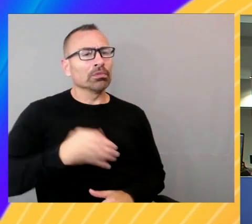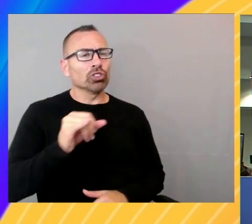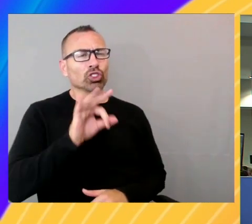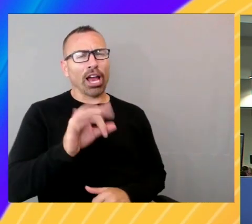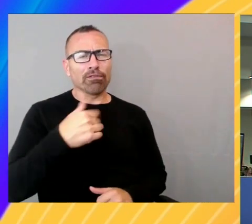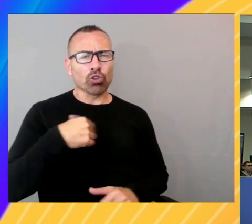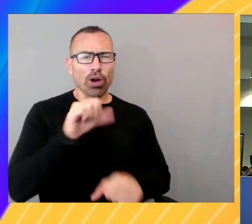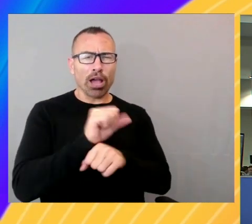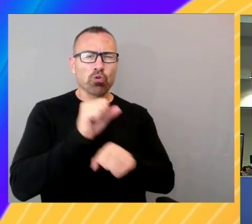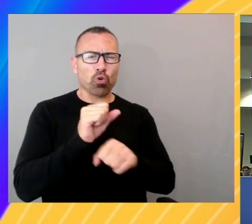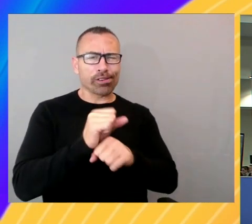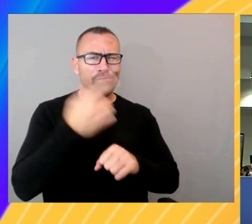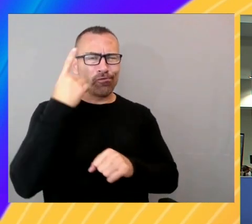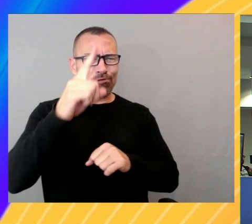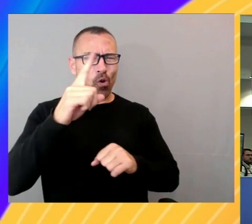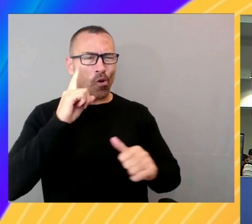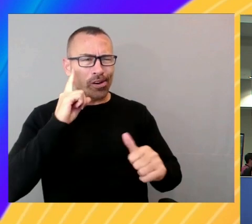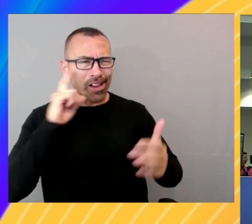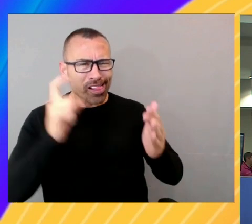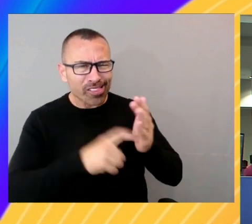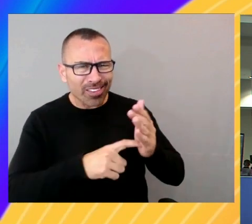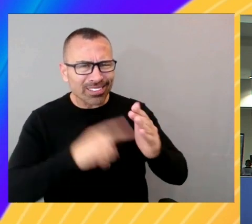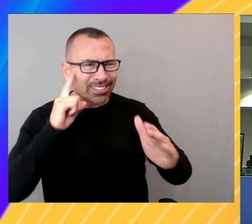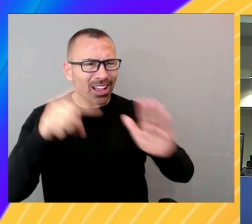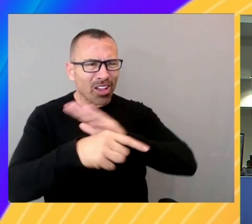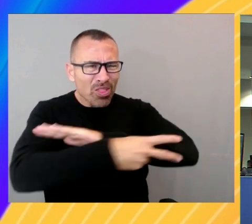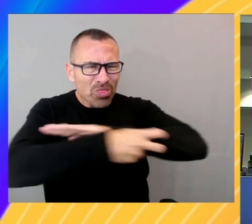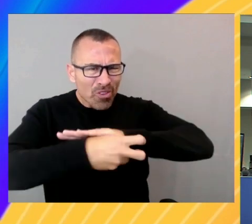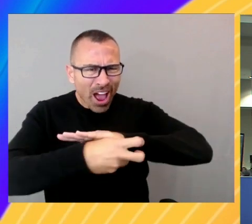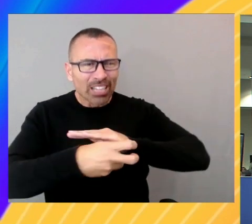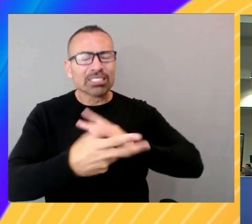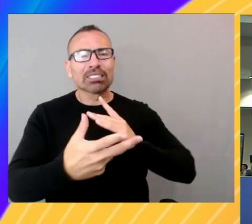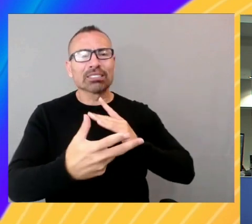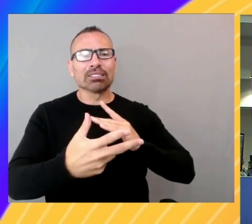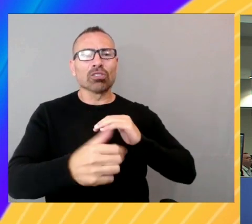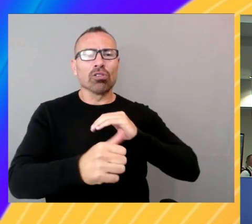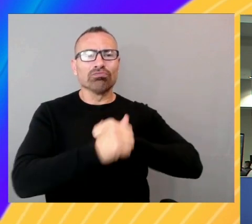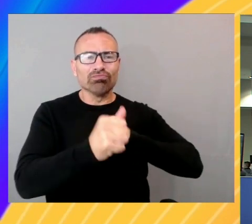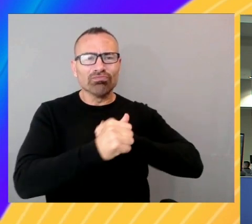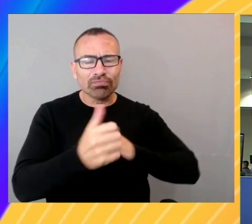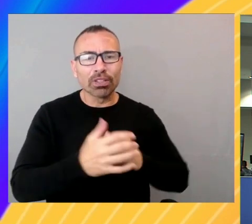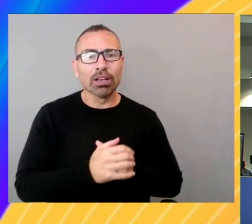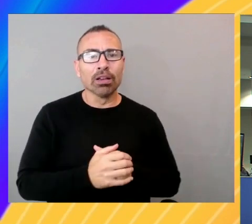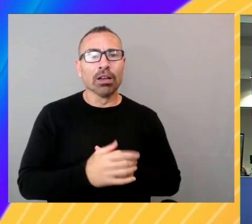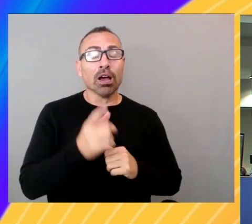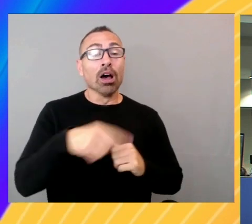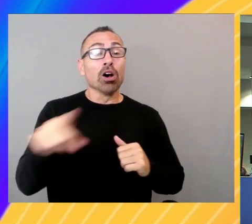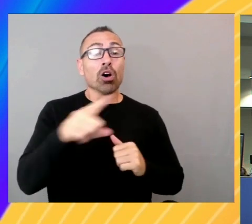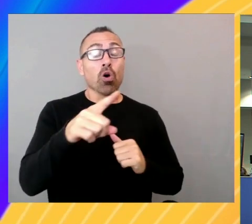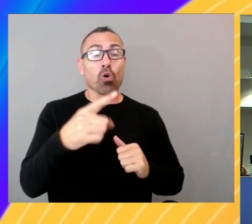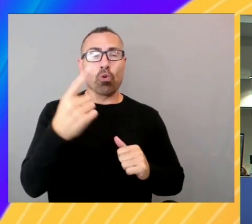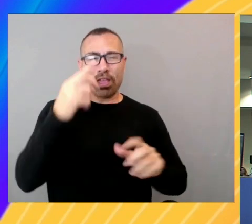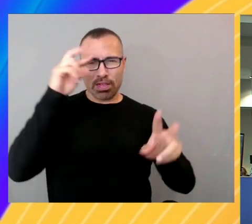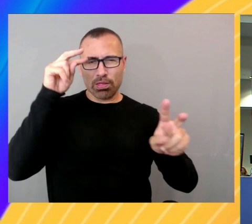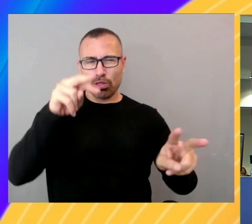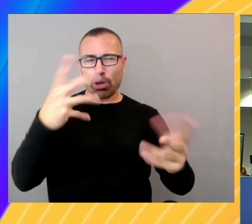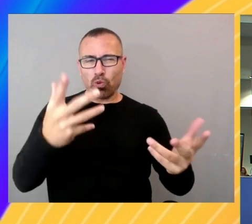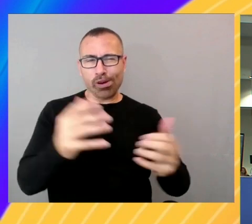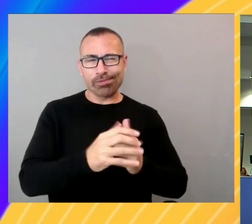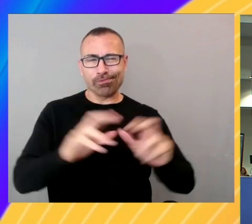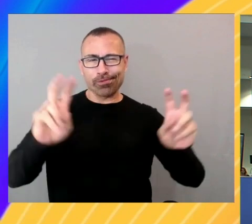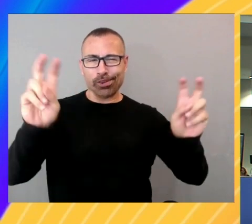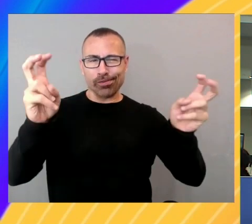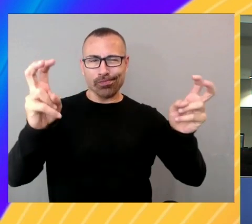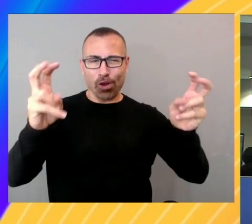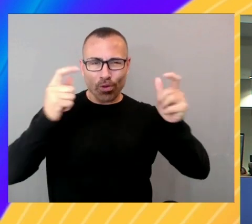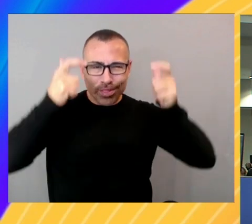about, the crown jewels, and the management account can be considered a crown jewel because it has the ability to create resources within all of the